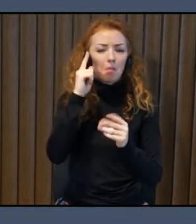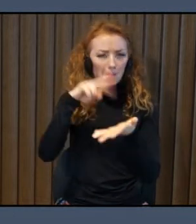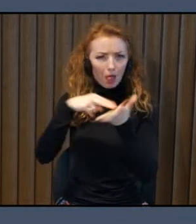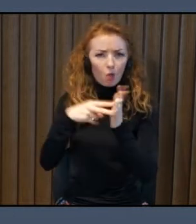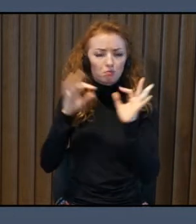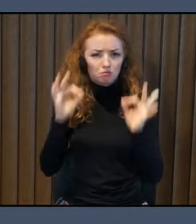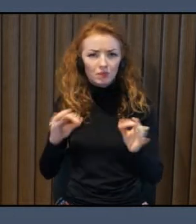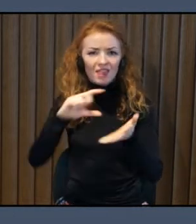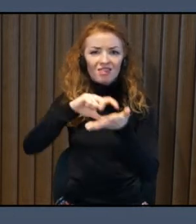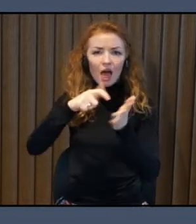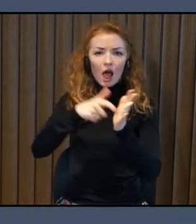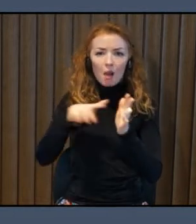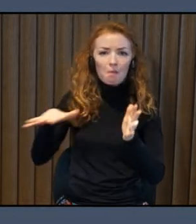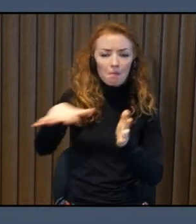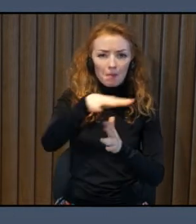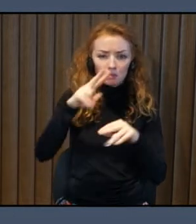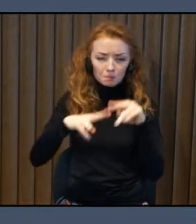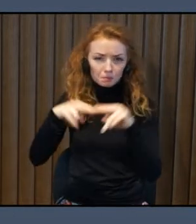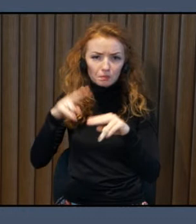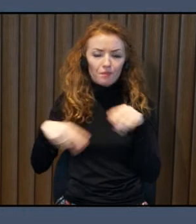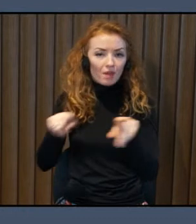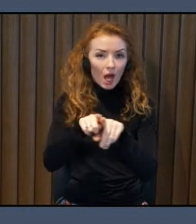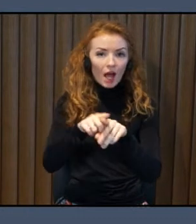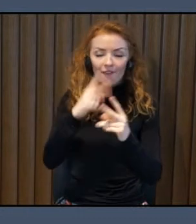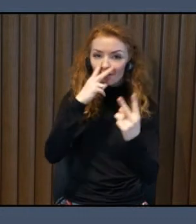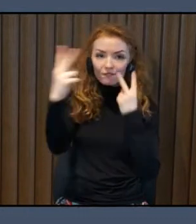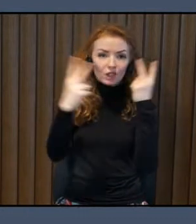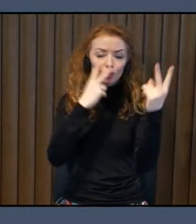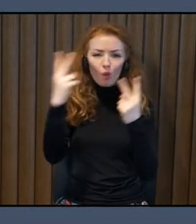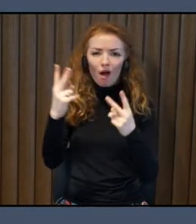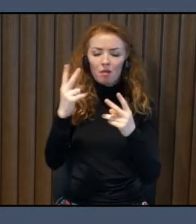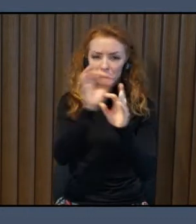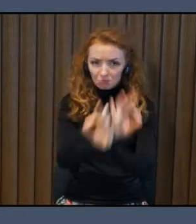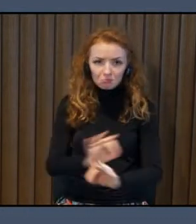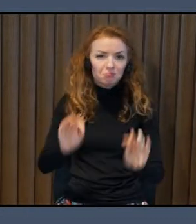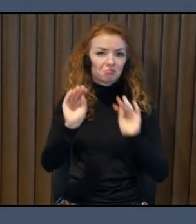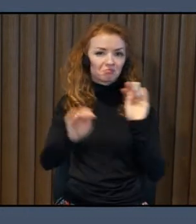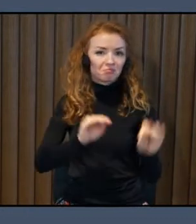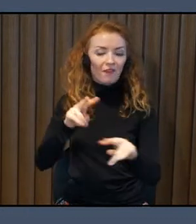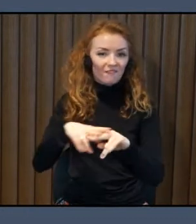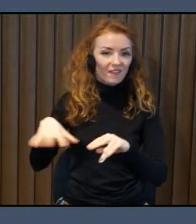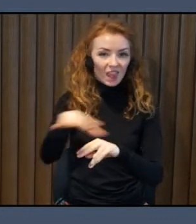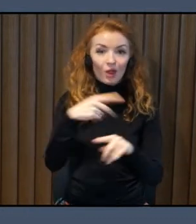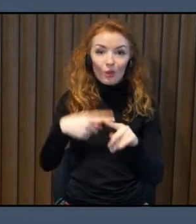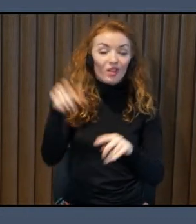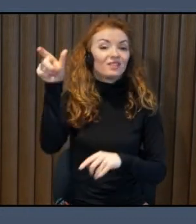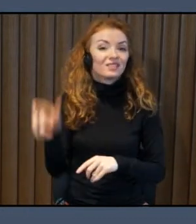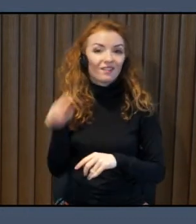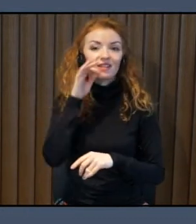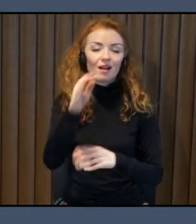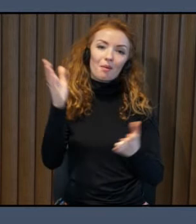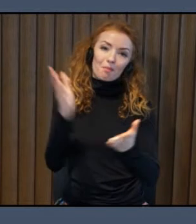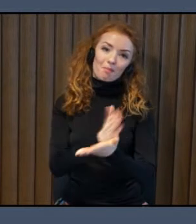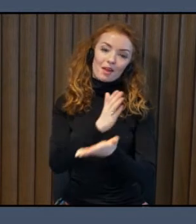important that there are well-thought solutions for some functionality of the buildings and also